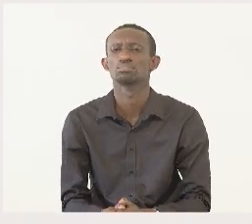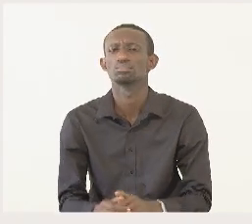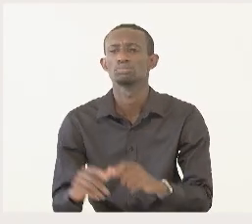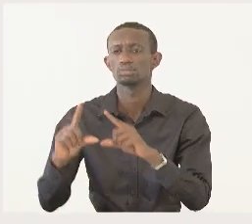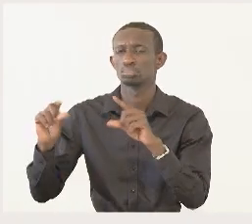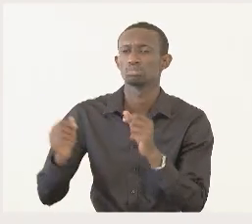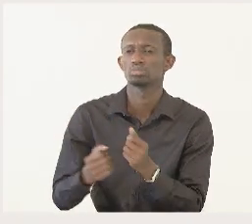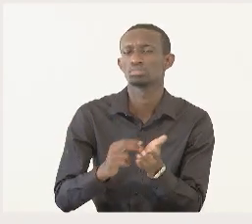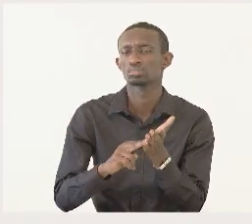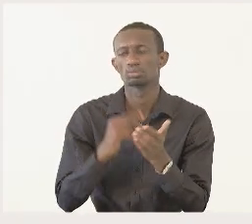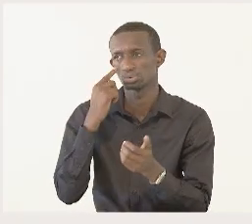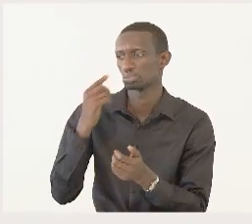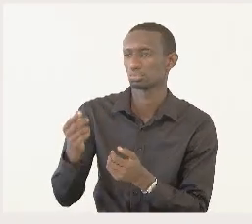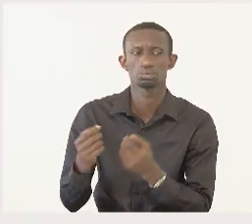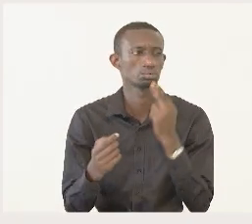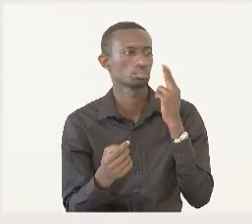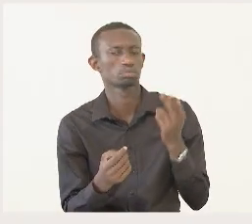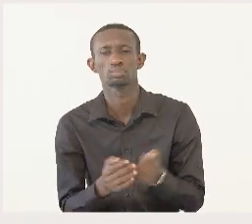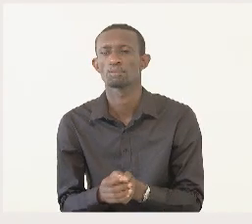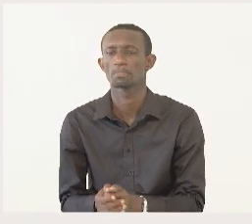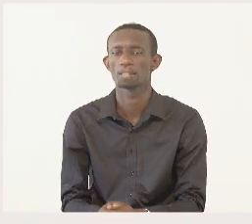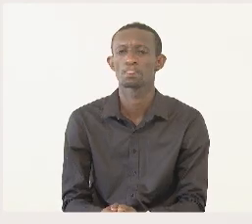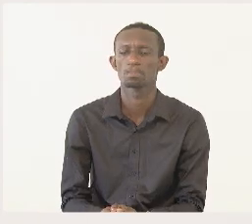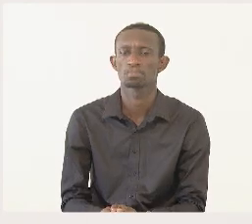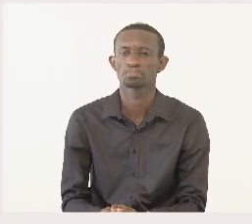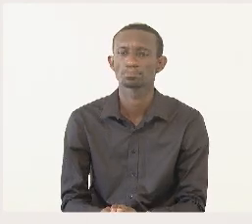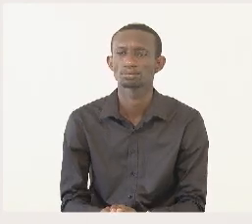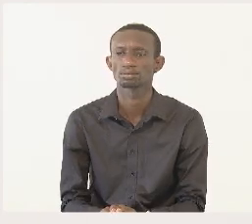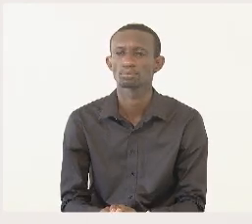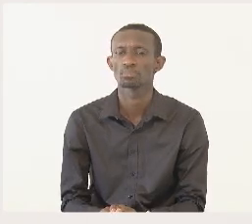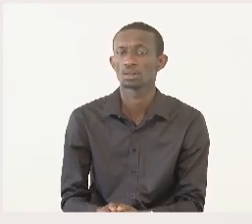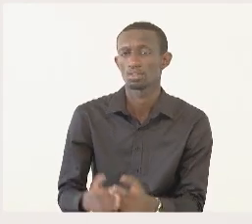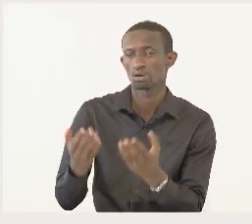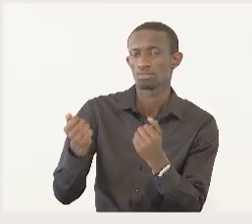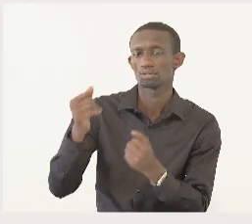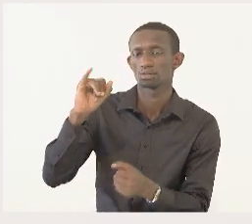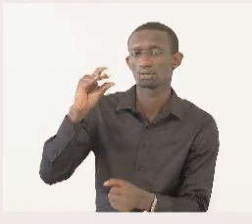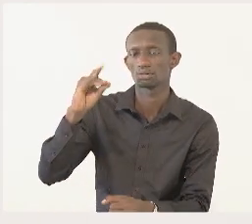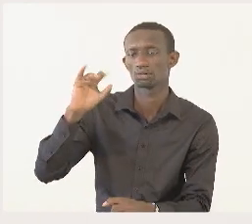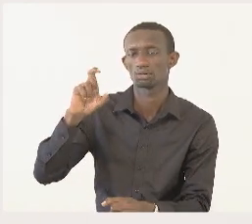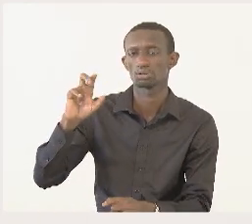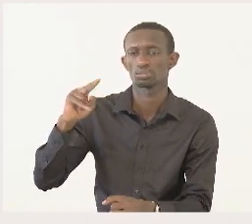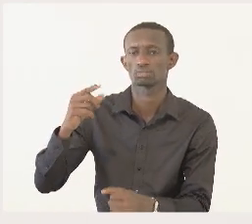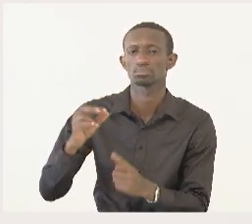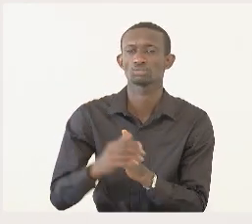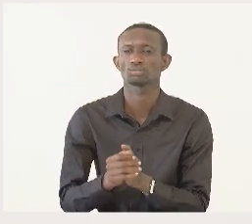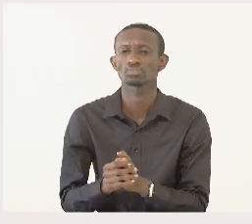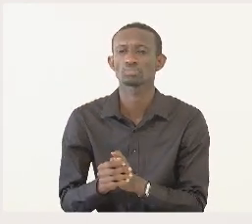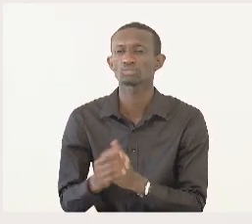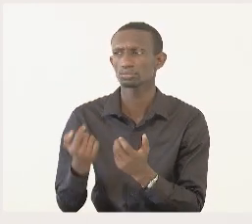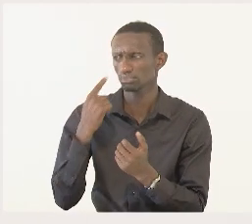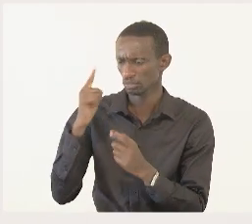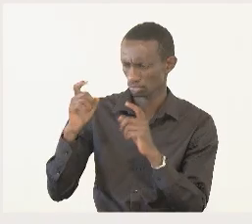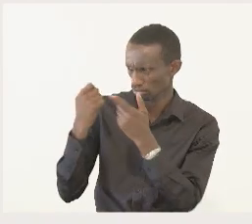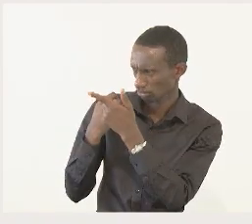that we are used to see, you have the diagrams, and I can say these diagrams, they are very clear. We have this diagram, we have cars.